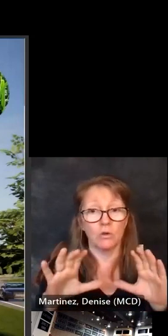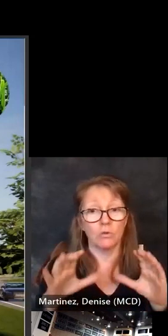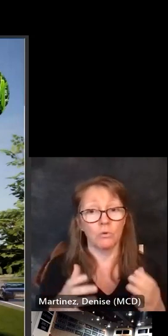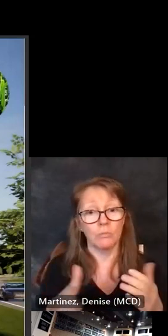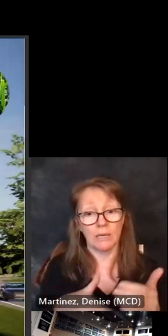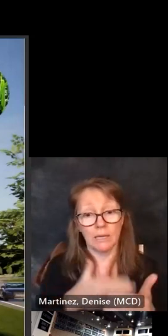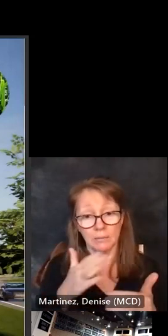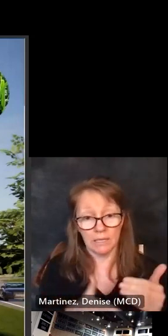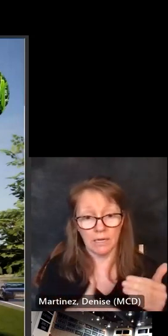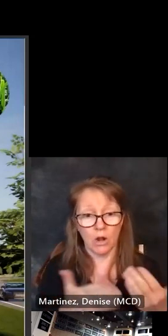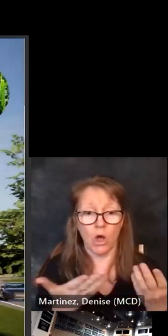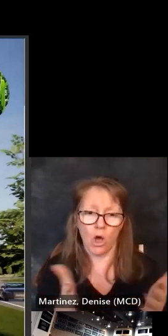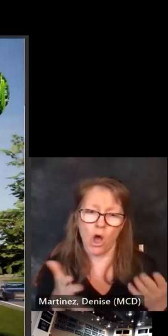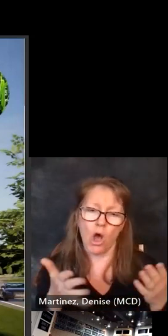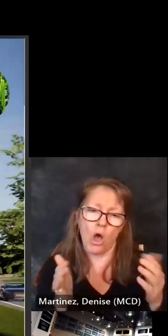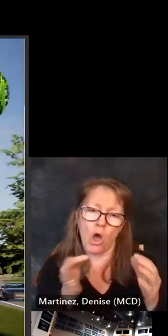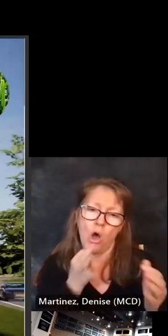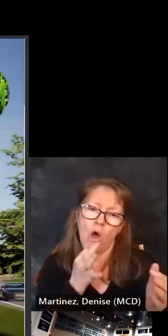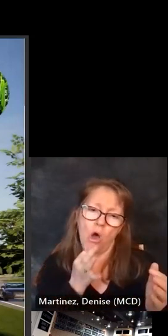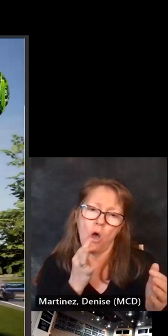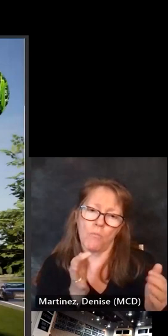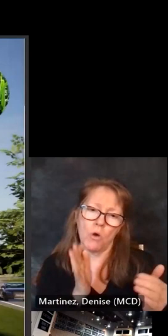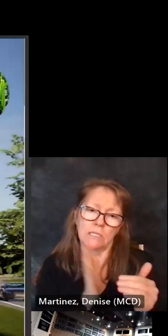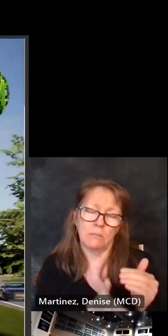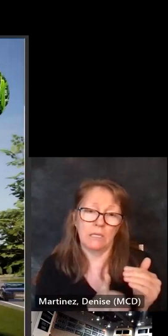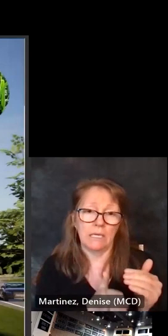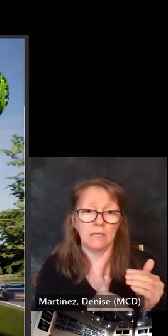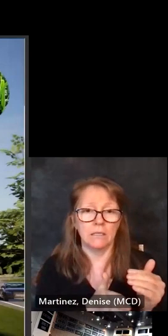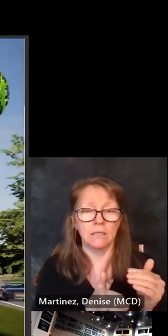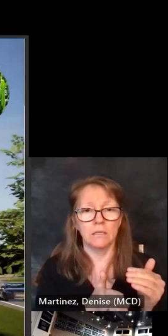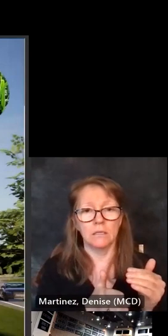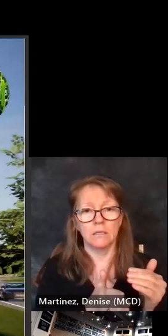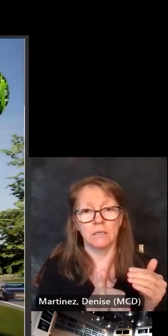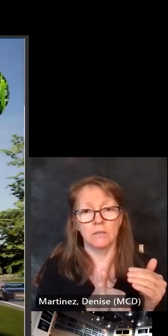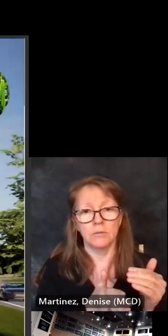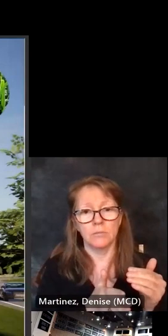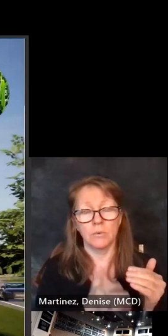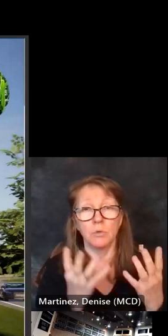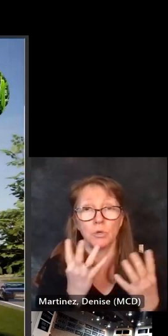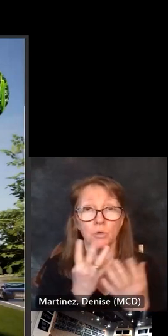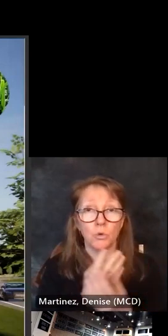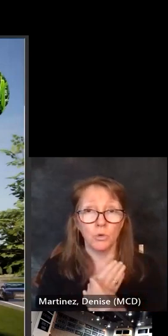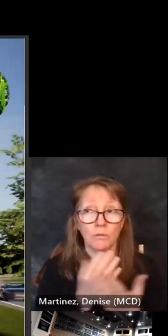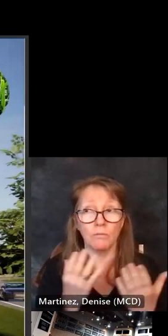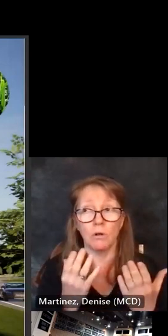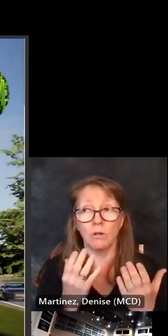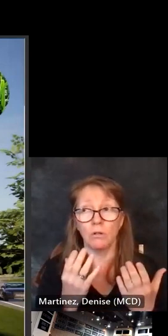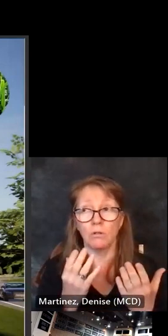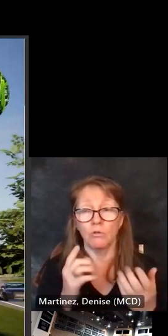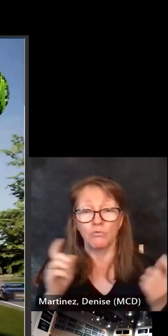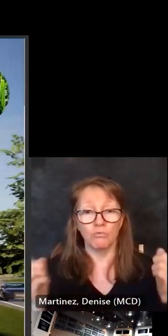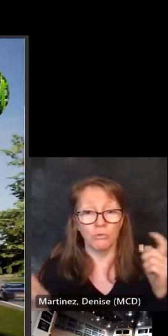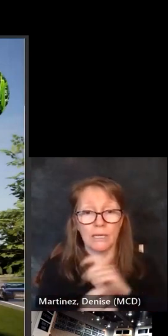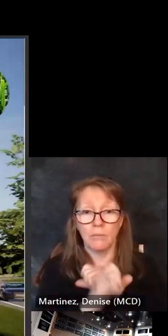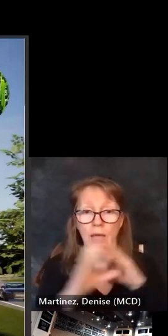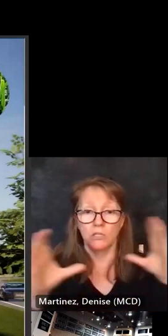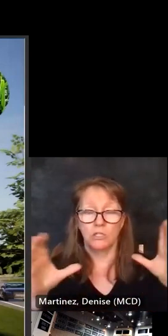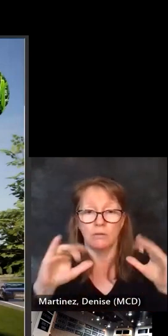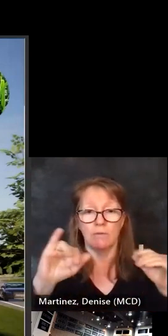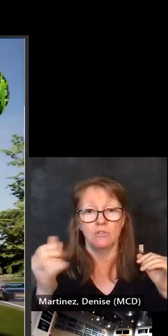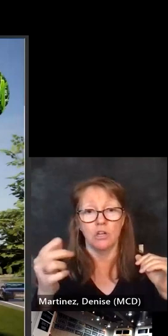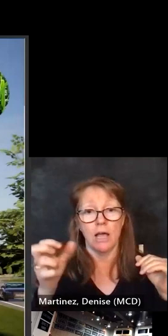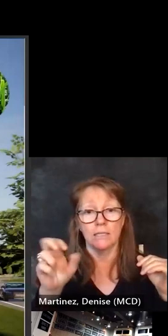almost completed, I mean, our partners DCD are just almost complete, a beautiful reimagining of Jackson Square, because